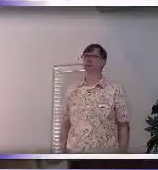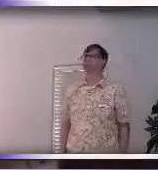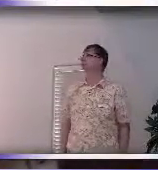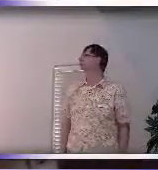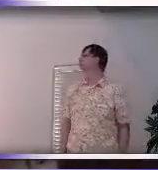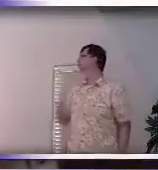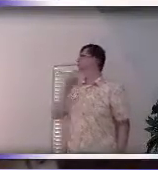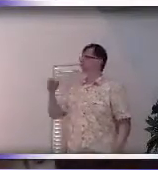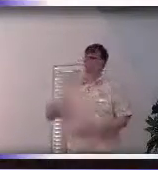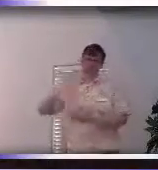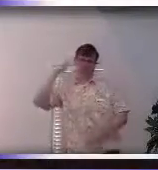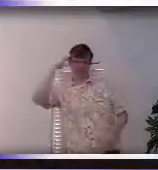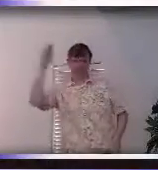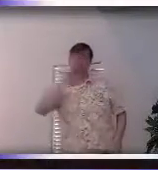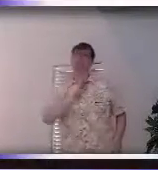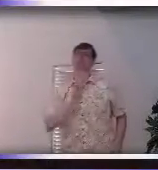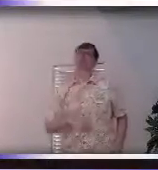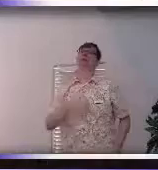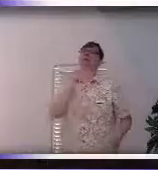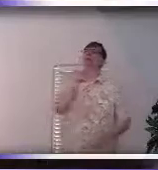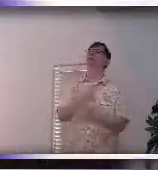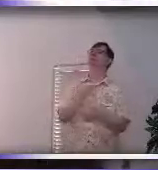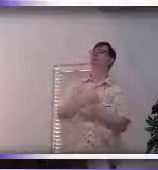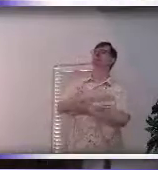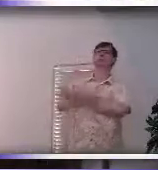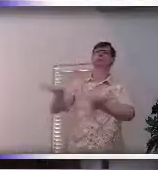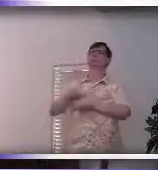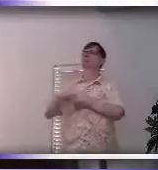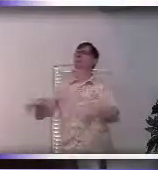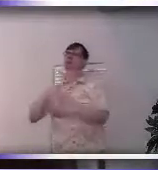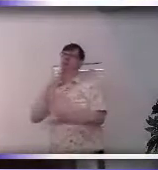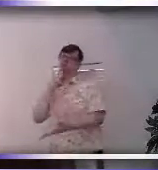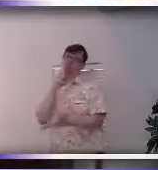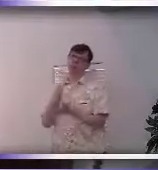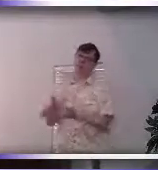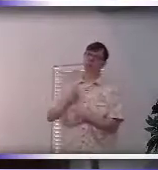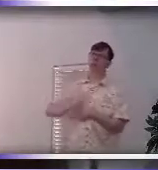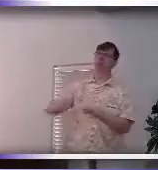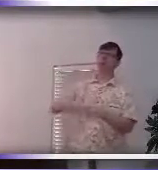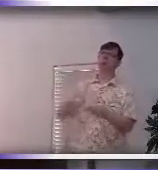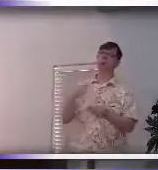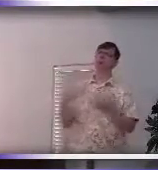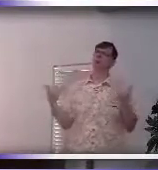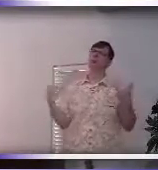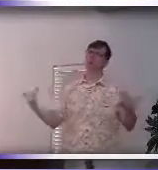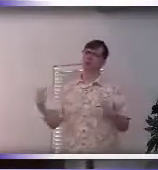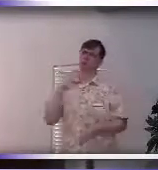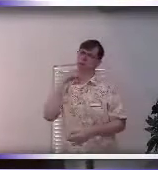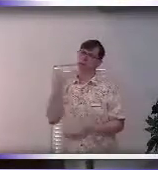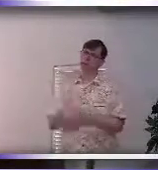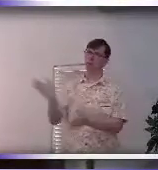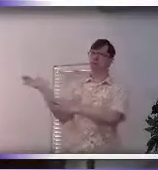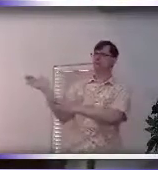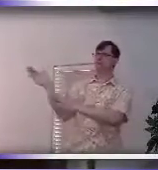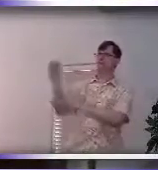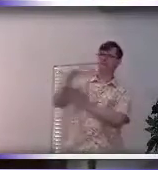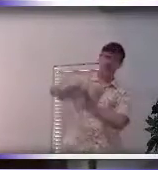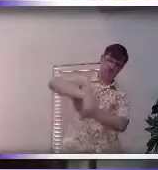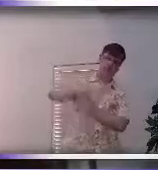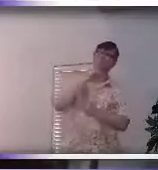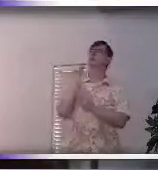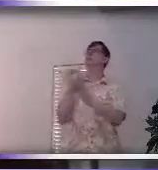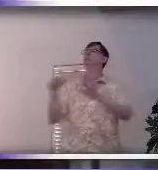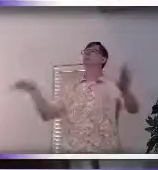You know that, like religious scientists, we are the people who never found a law or a rule we didn't want to at least bend to see how twisty it might